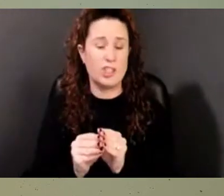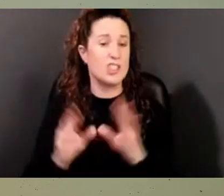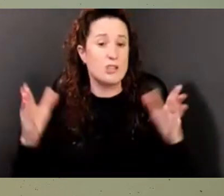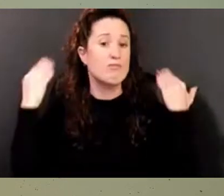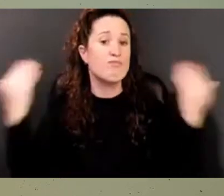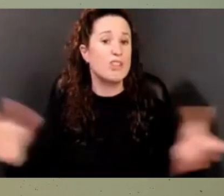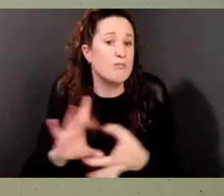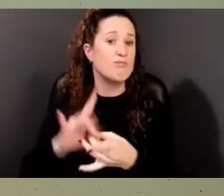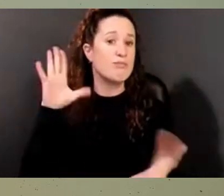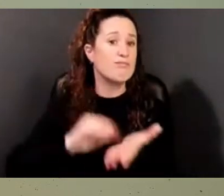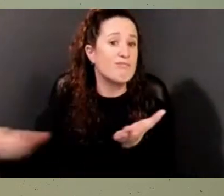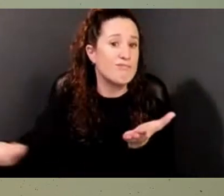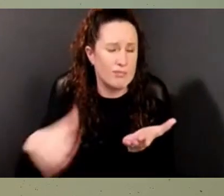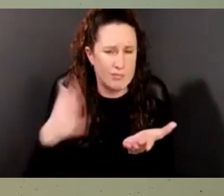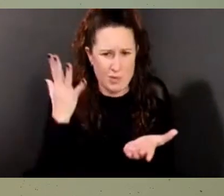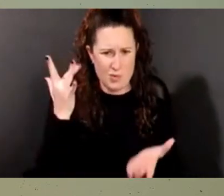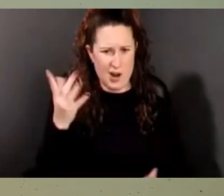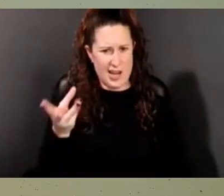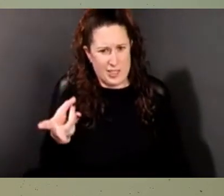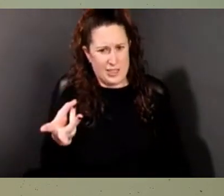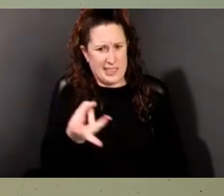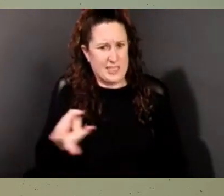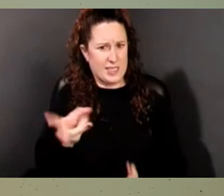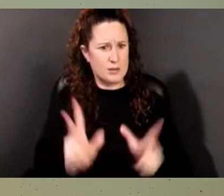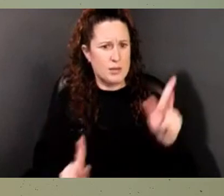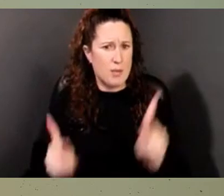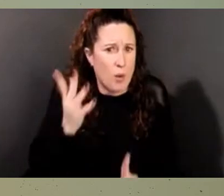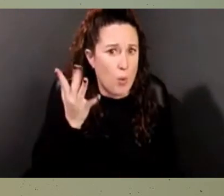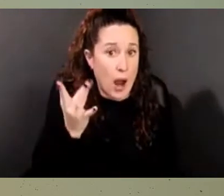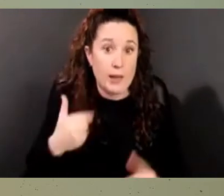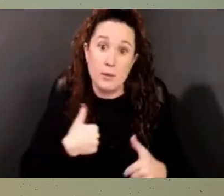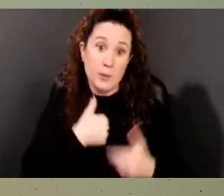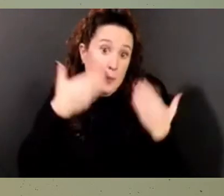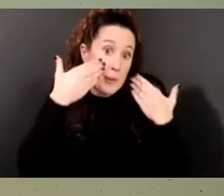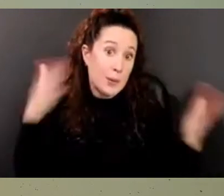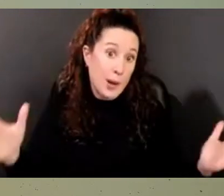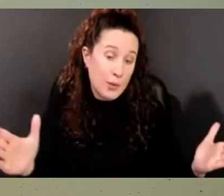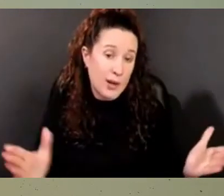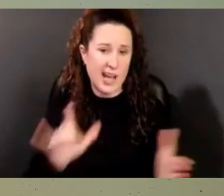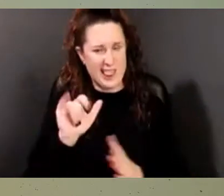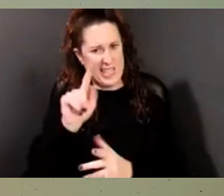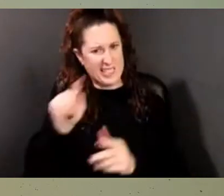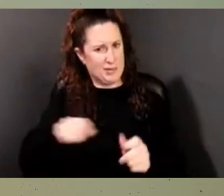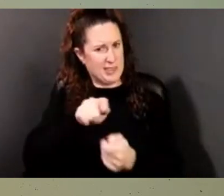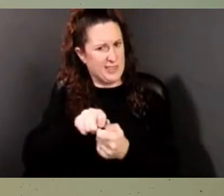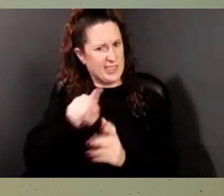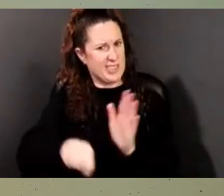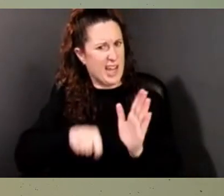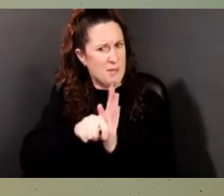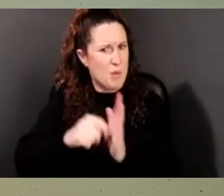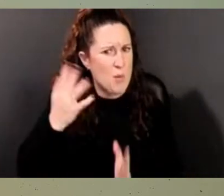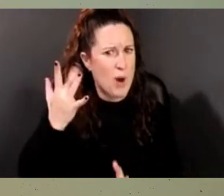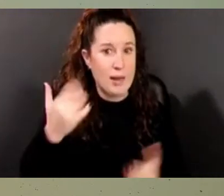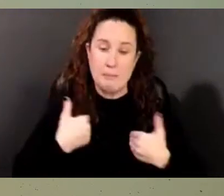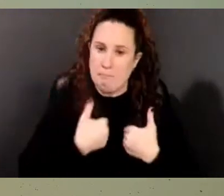those particular 6 people, and we don't know why he chose to manumit them at that time. But in